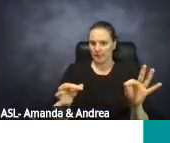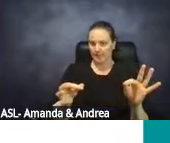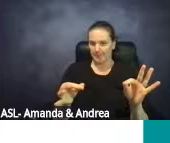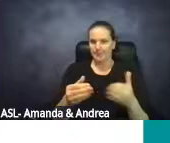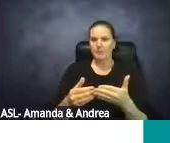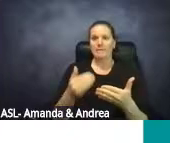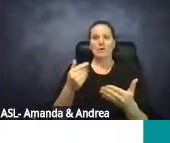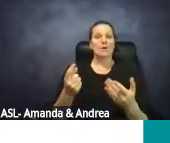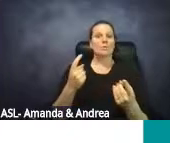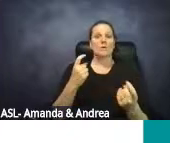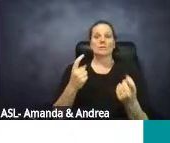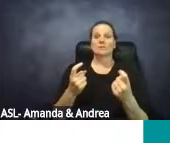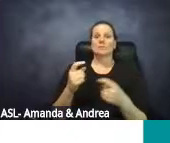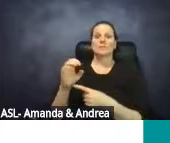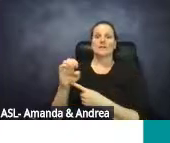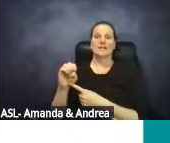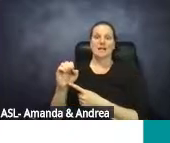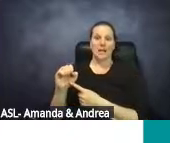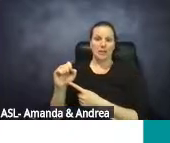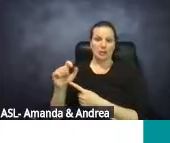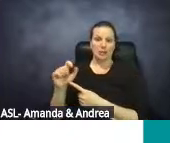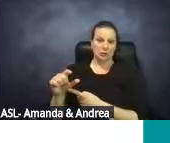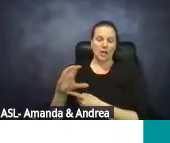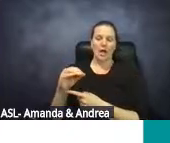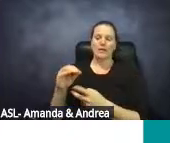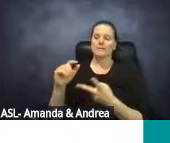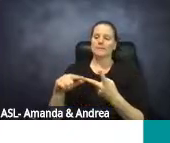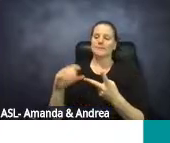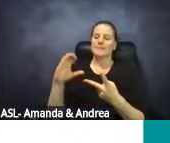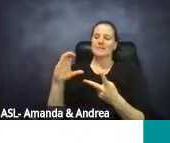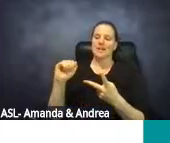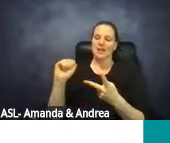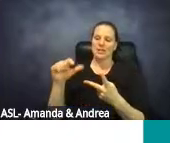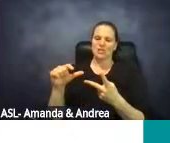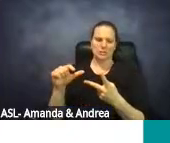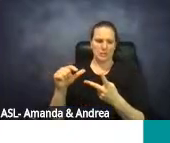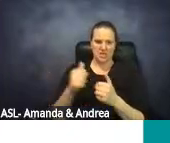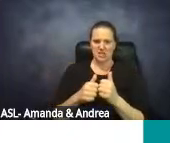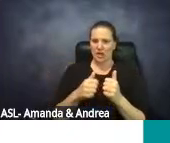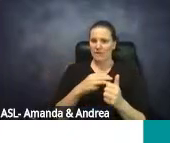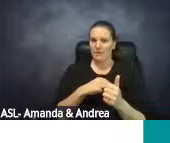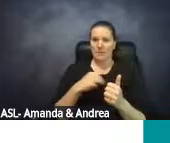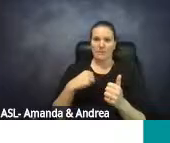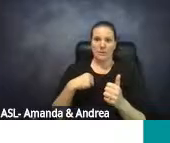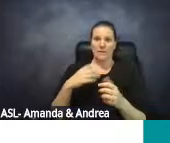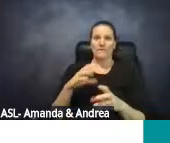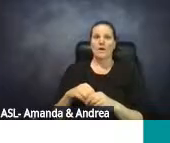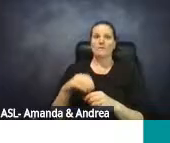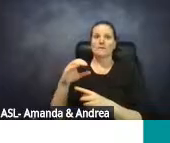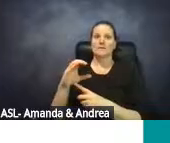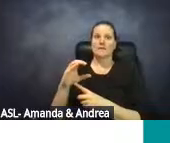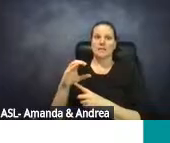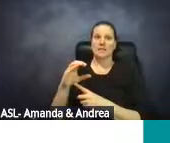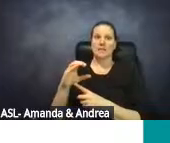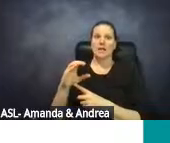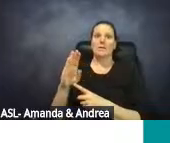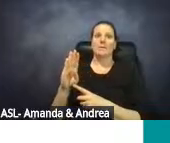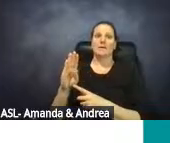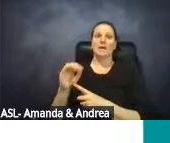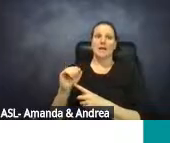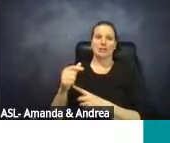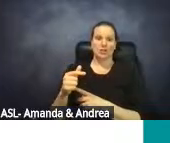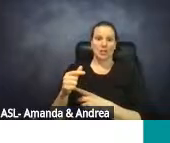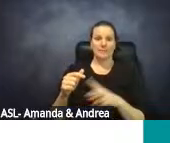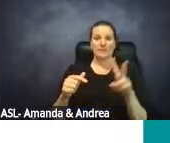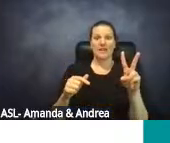questions, both the EAG and the CEAG each have a member who also served on the CBAG. And so Vicki and Tom, I wanted to open the